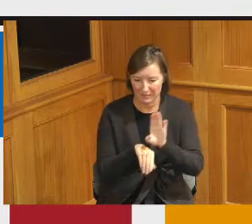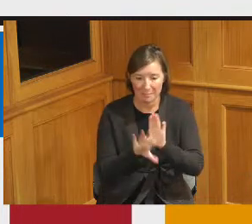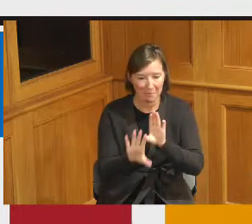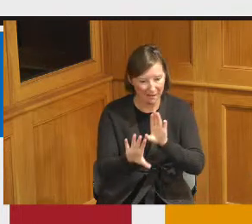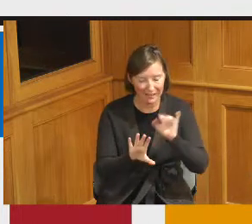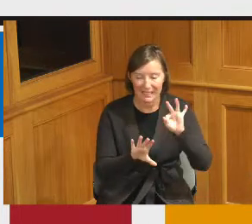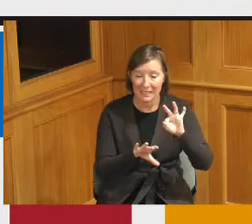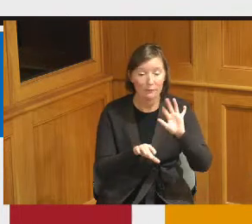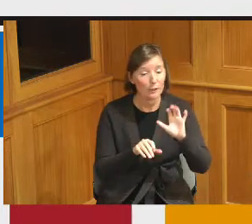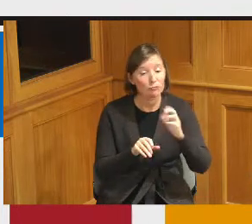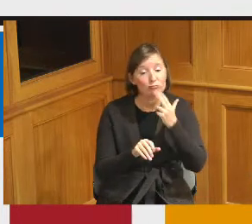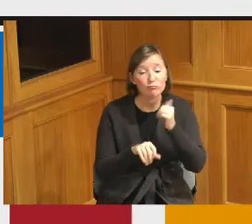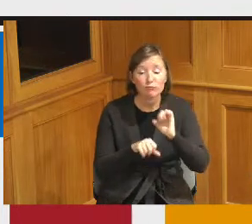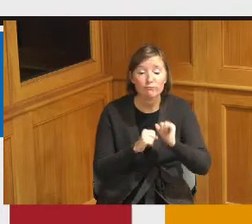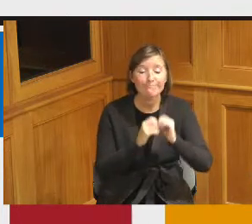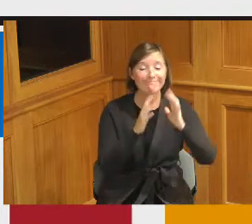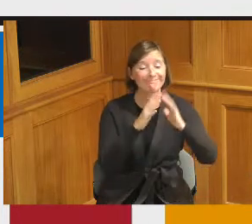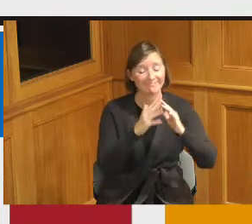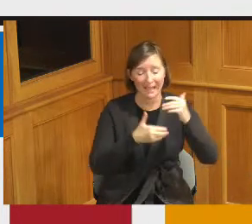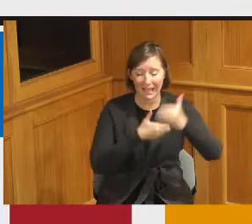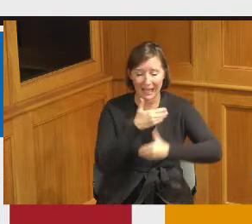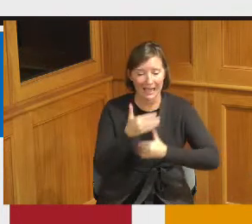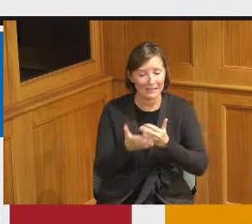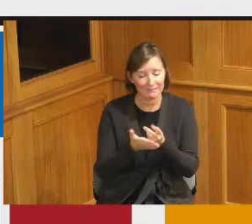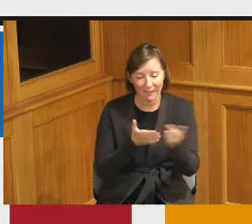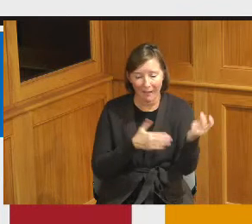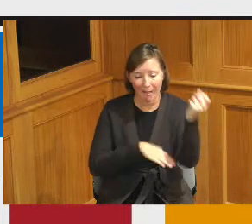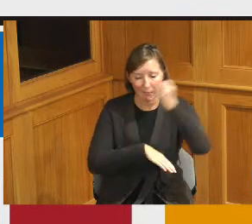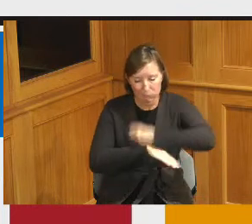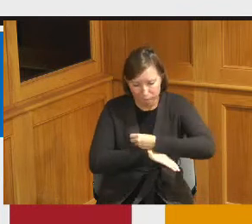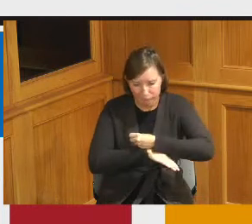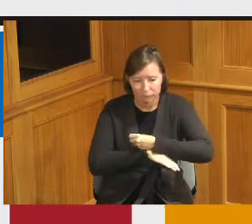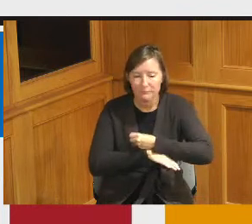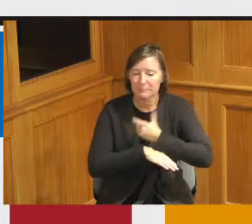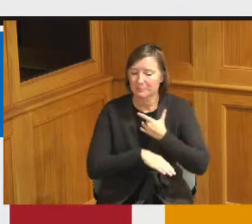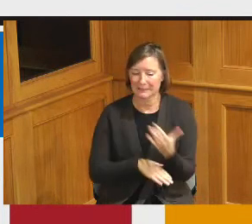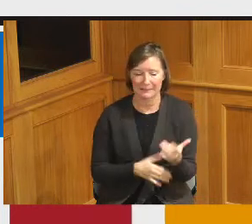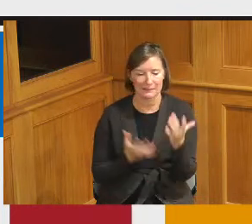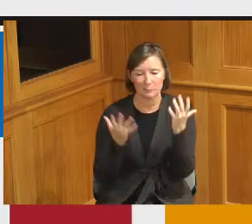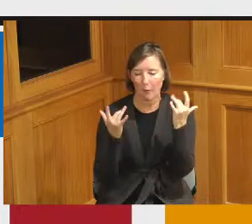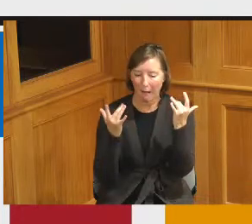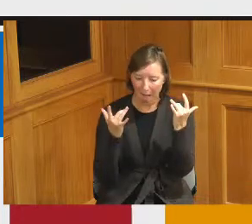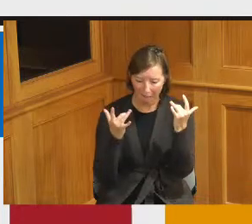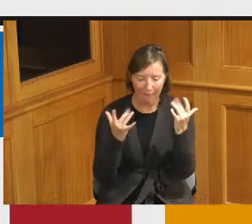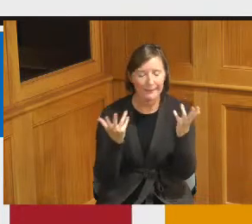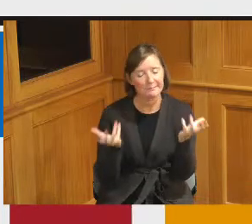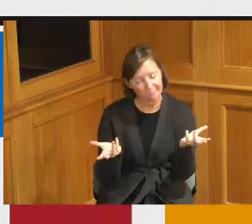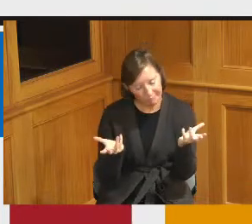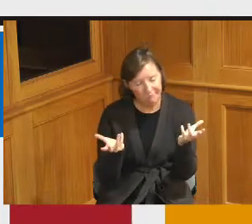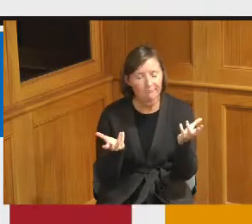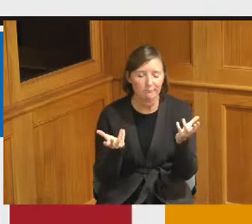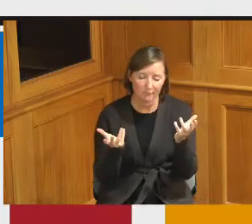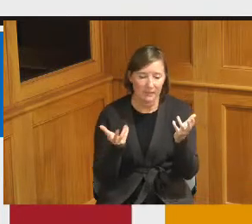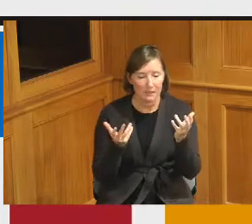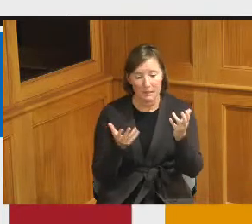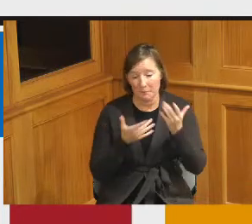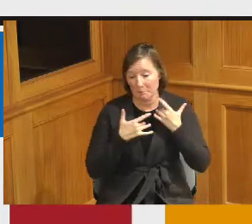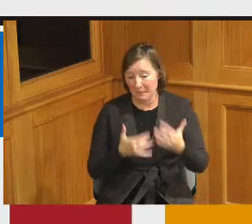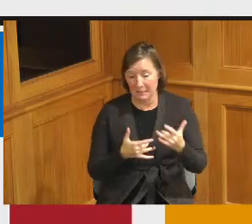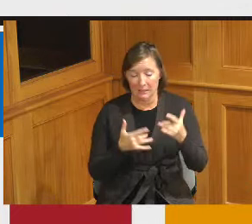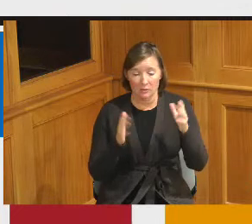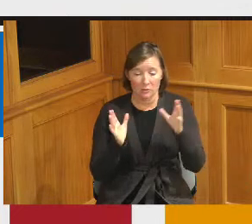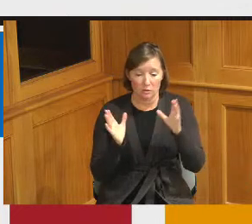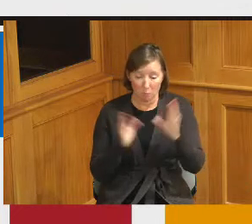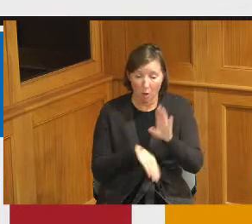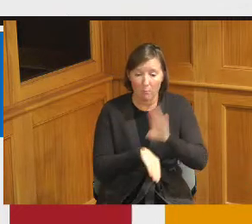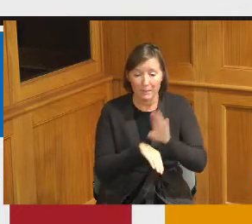when small businesses fail, it's usually, it's usually because they don't have a plan.